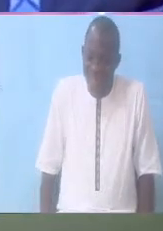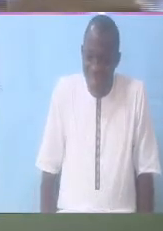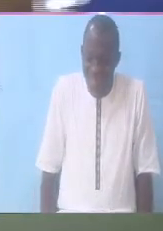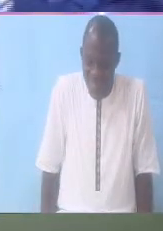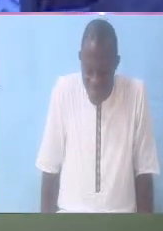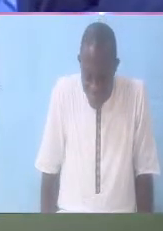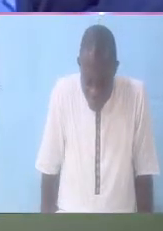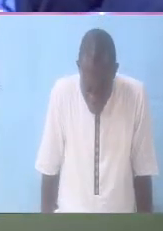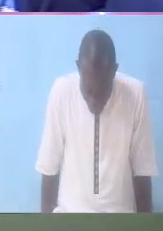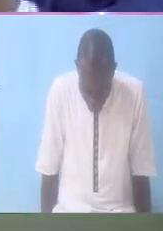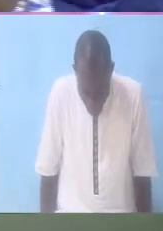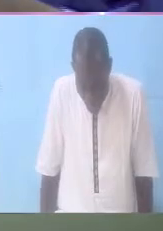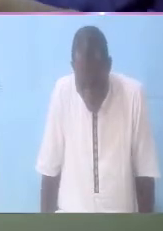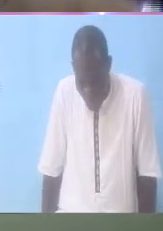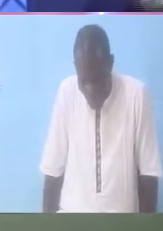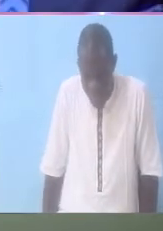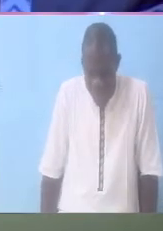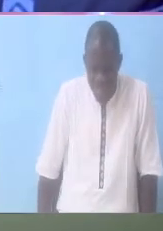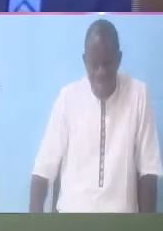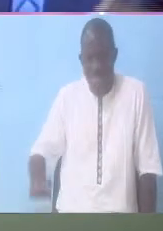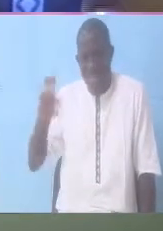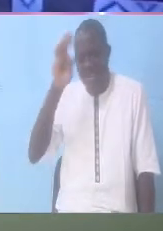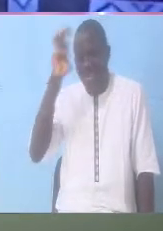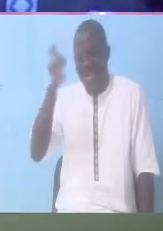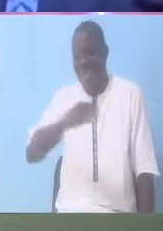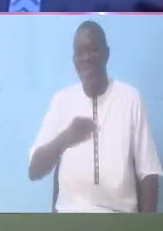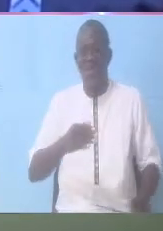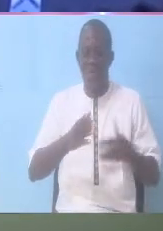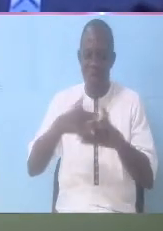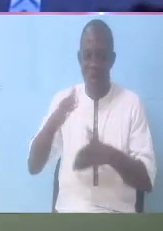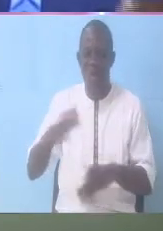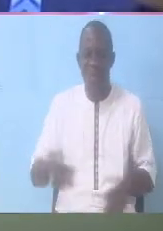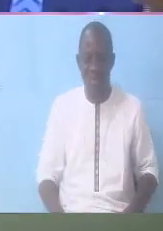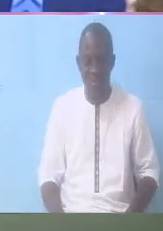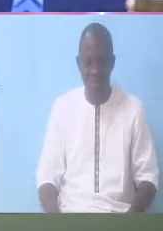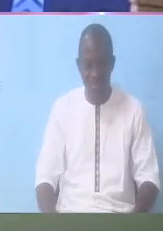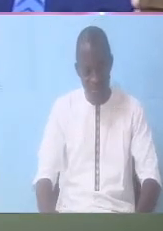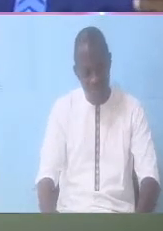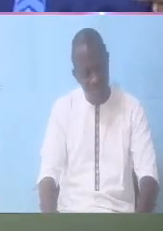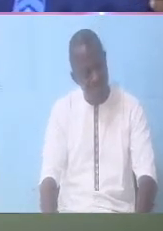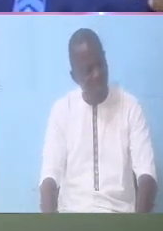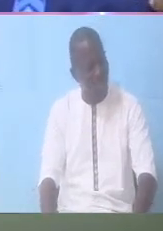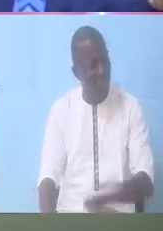Thank you very much. We would move on. Yes, sir. I know